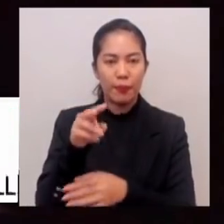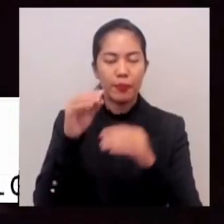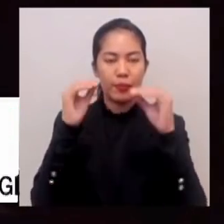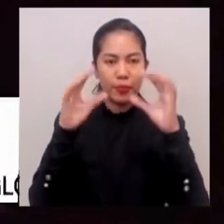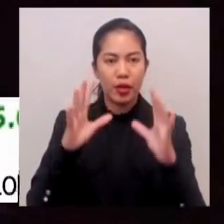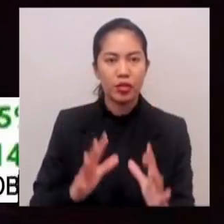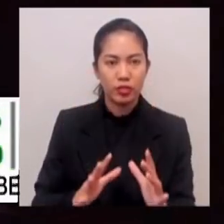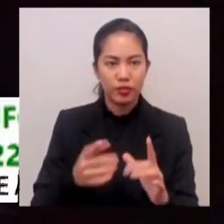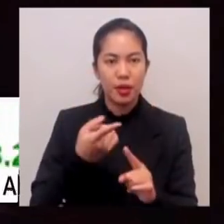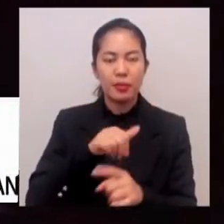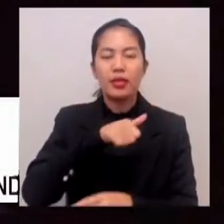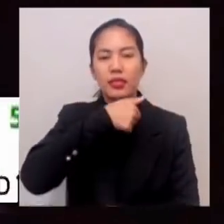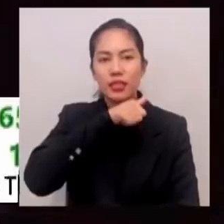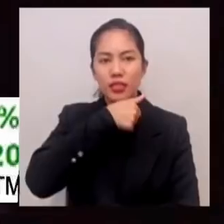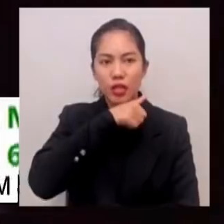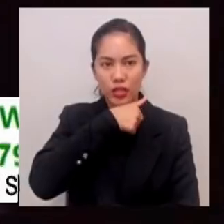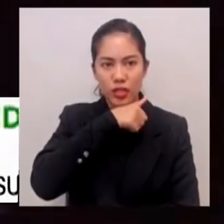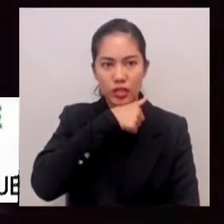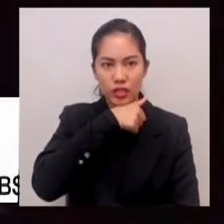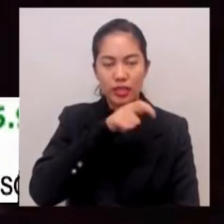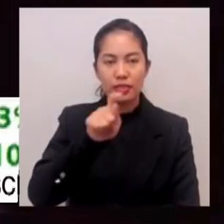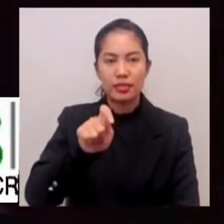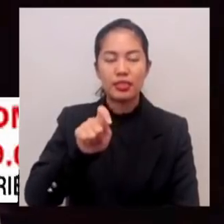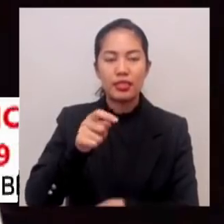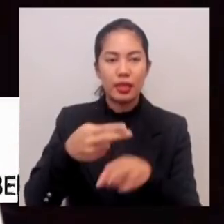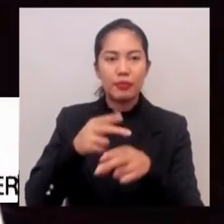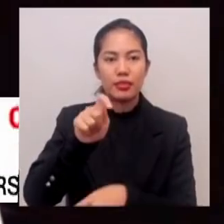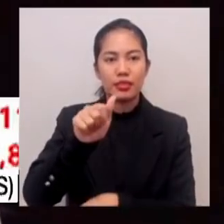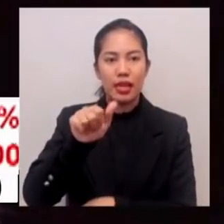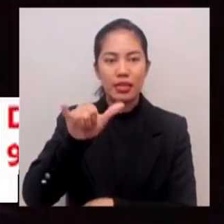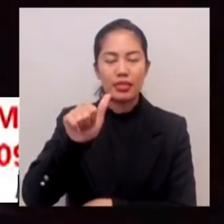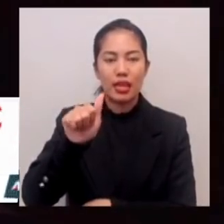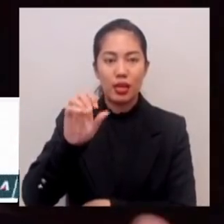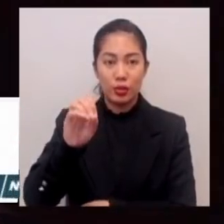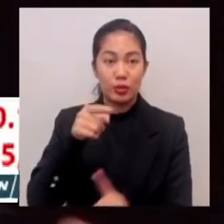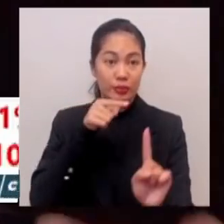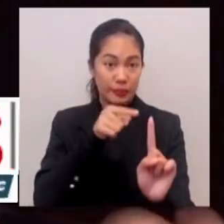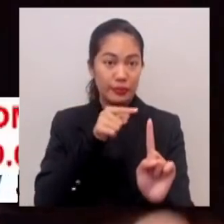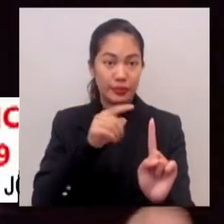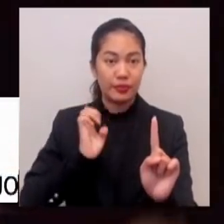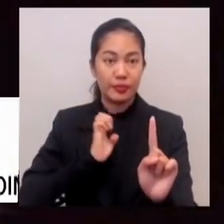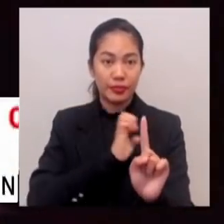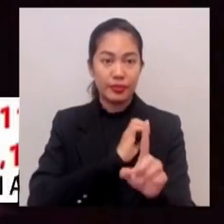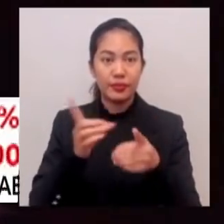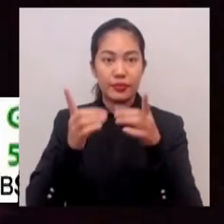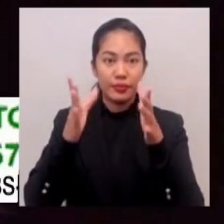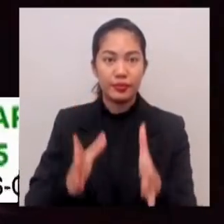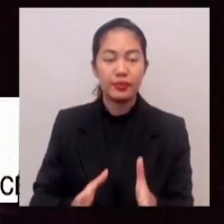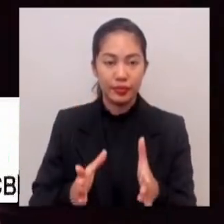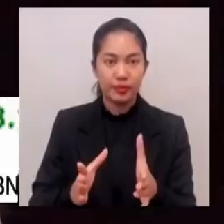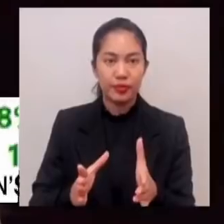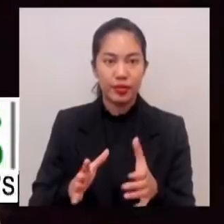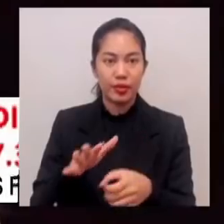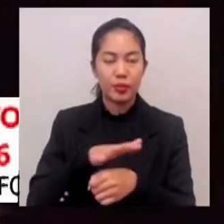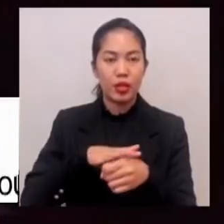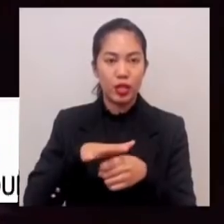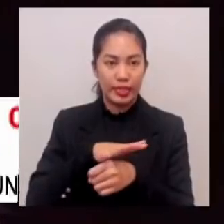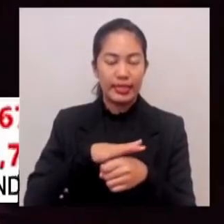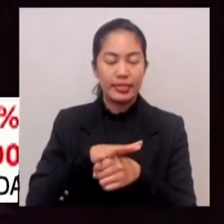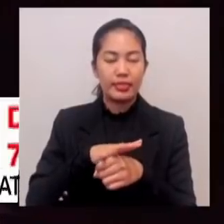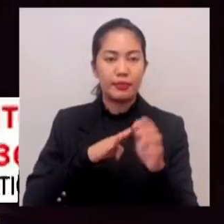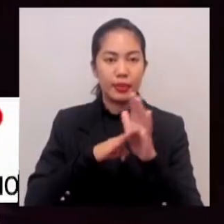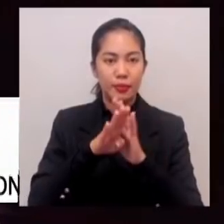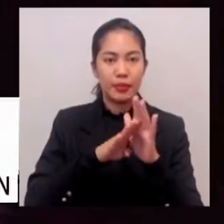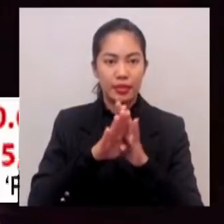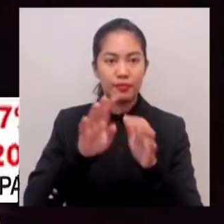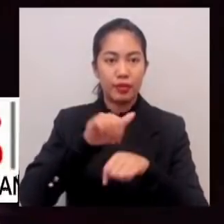now joins us. Professor Tayao is also the executive director of the Local Government Development Foundation. Professor, good afternoon to